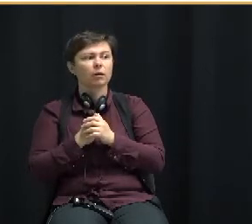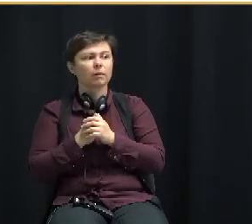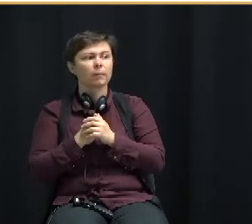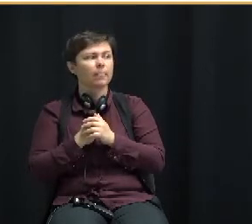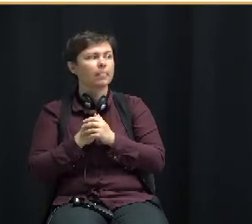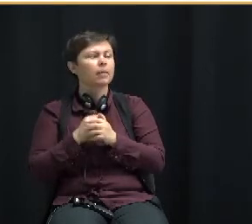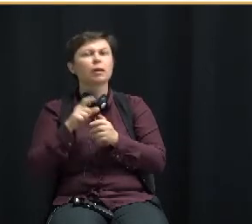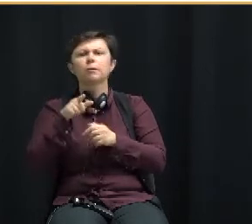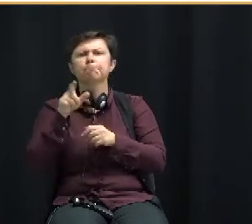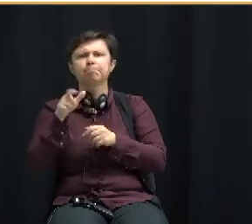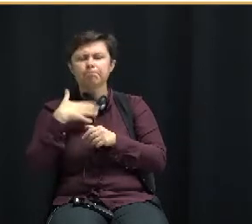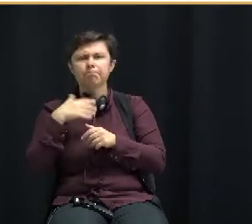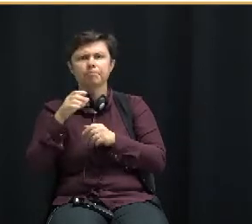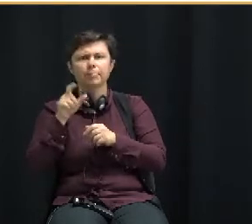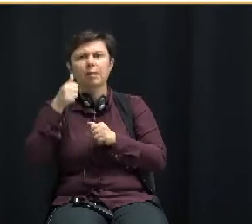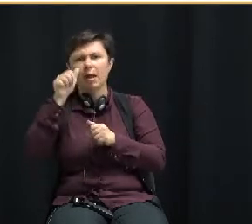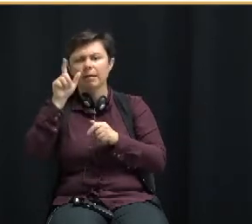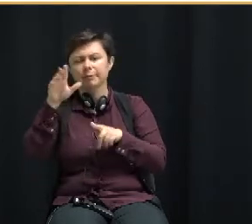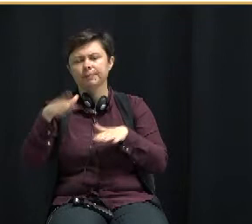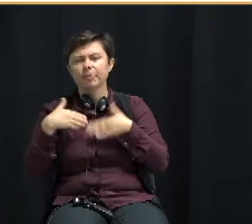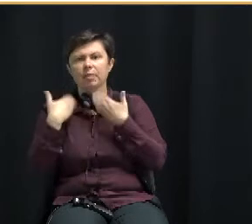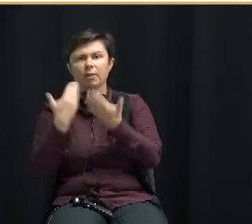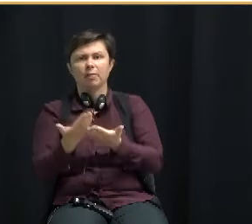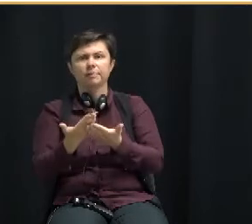bo istnieje coś takiego jak przyznawanie